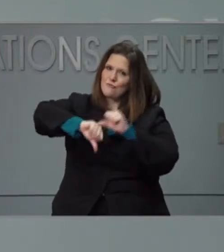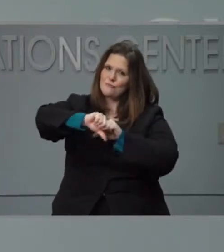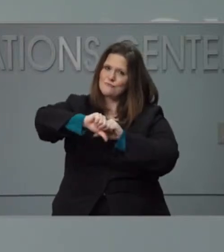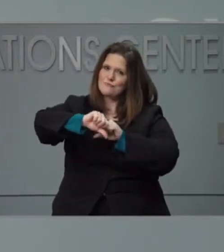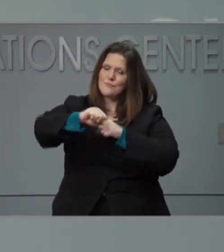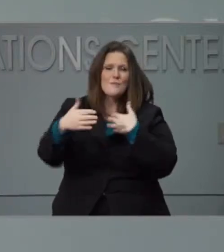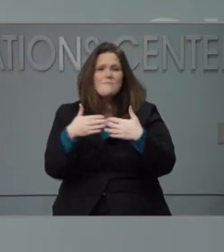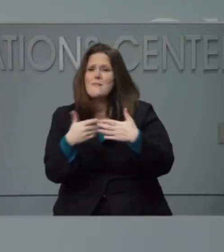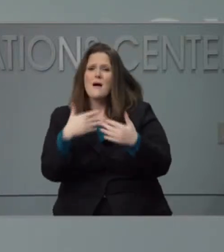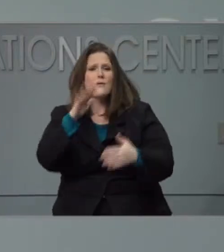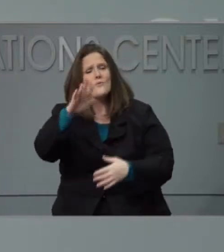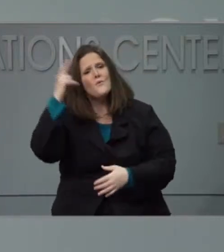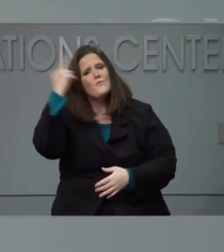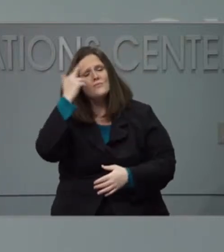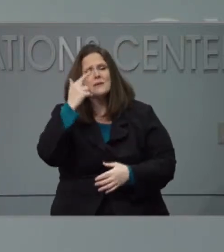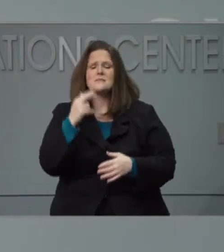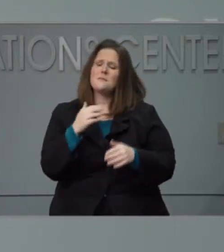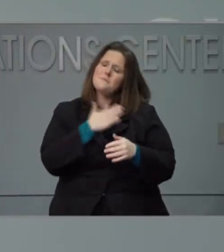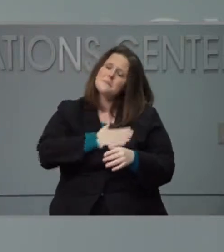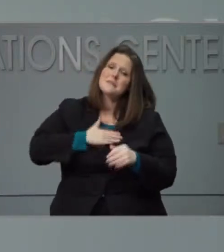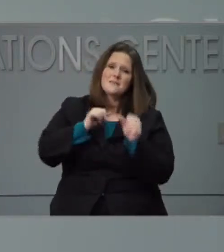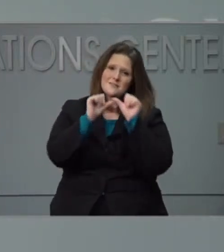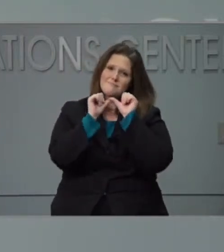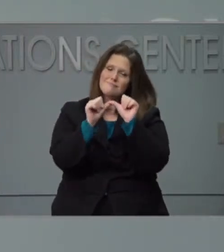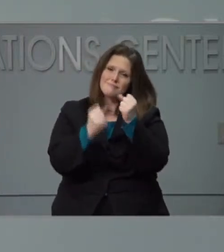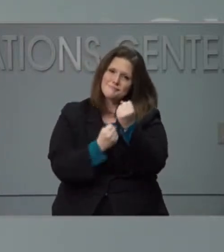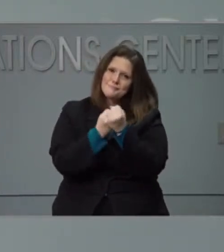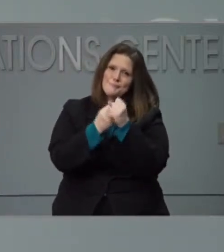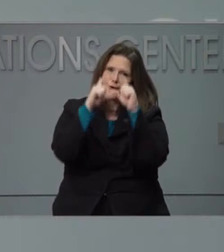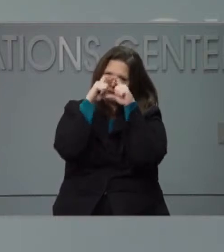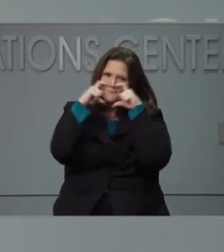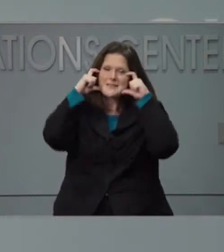behind the mask. Thank you. Thank you, Governor.